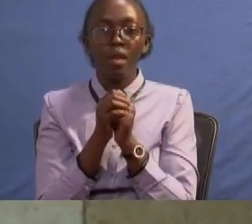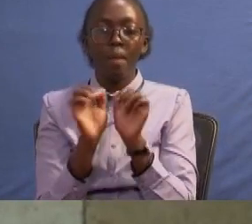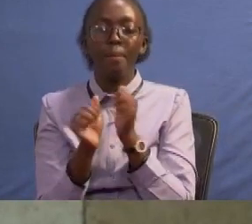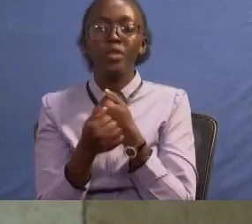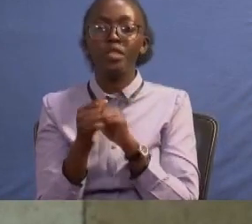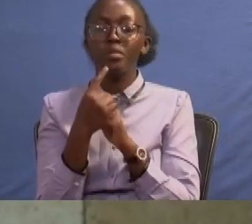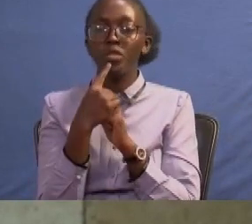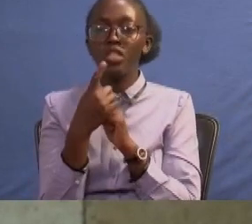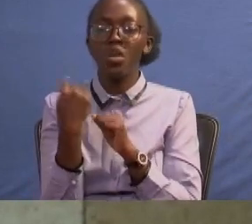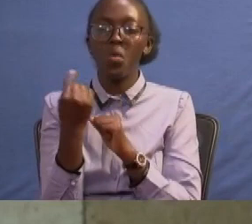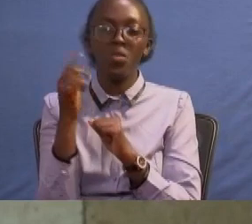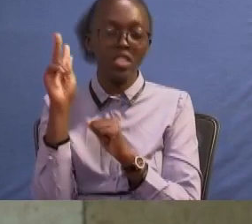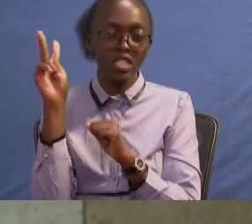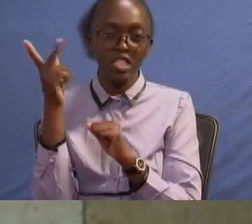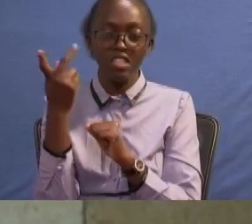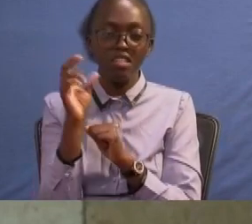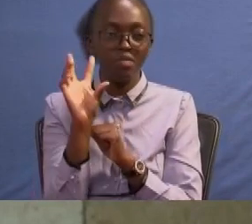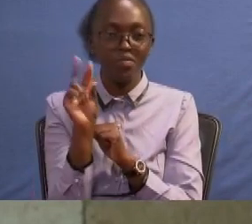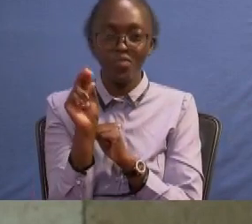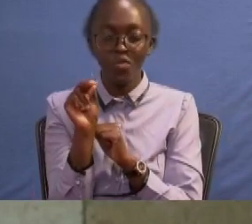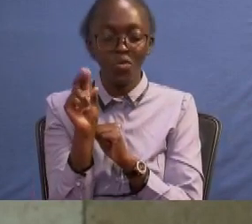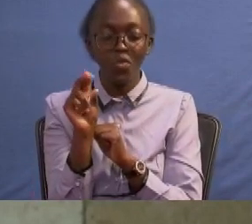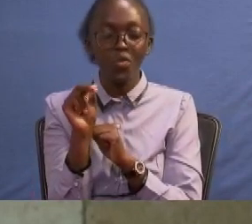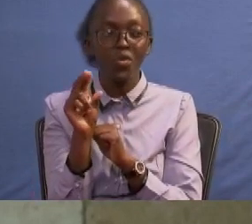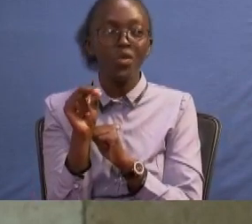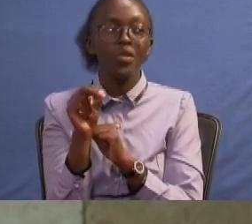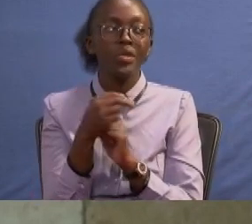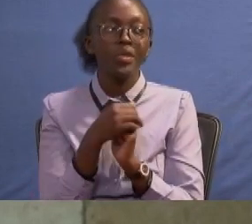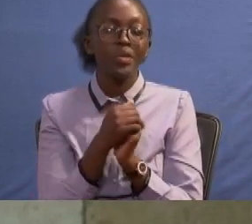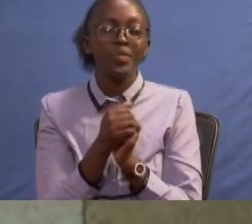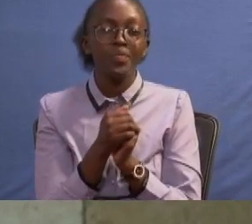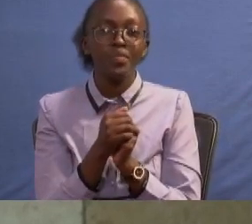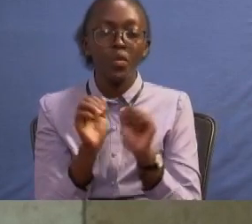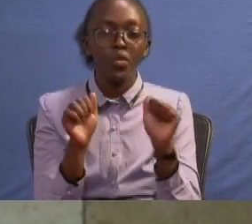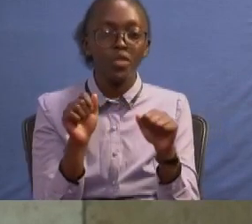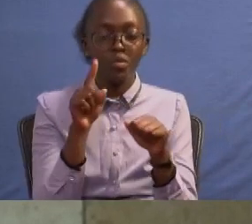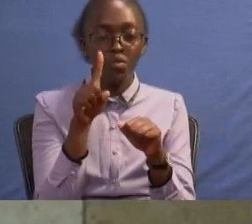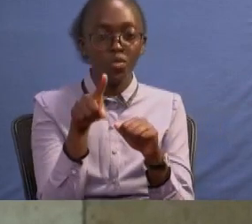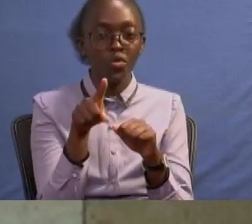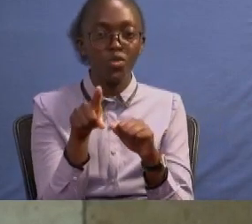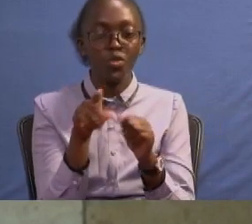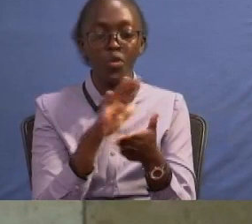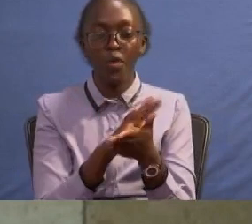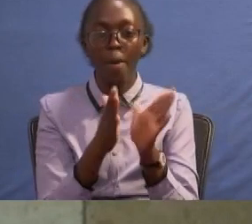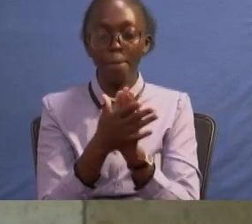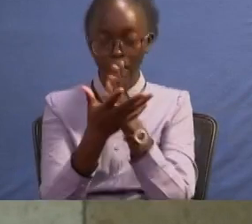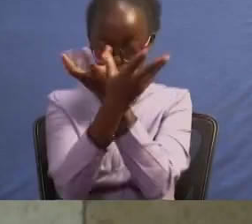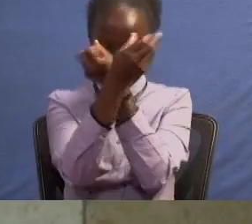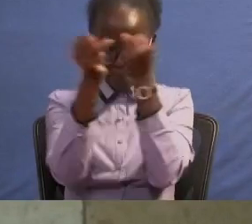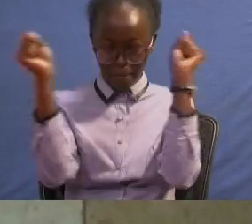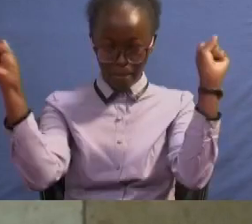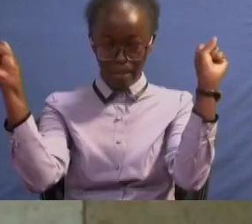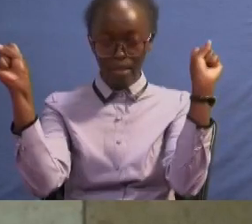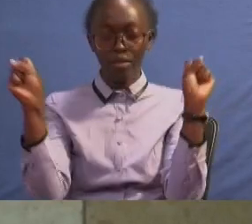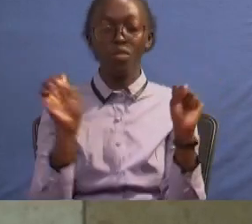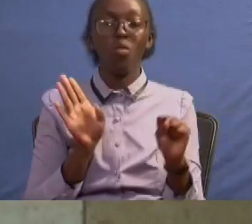he's going to run for presidency, that you are not also going to gun as a president woman in